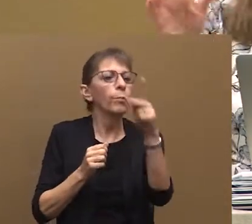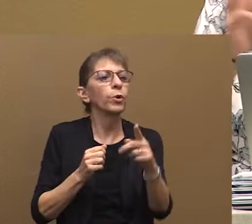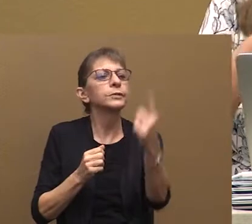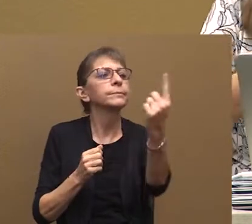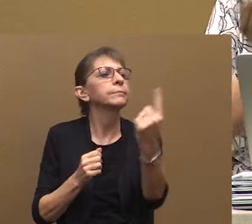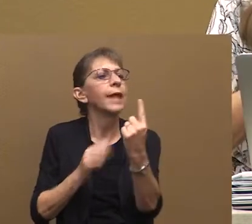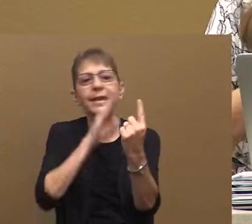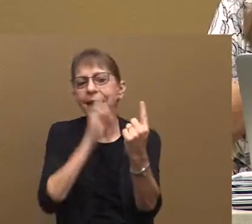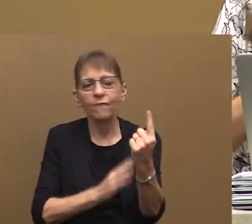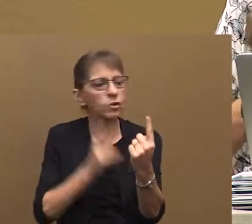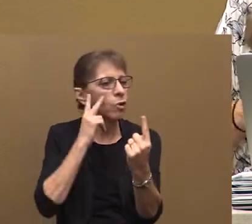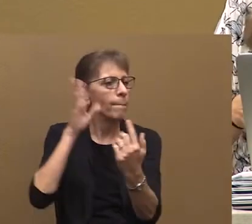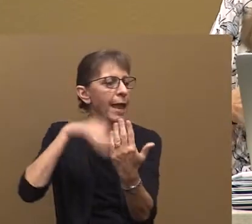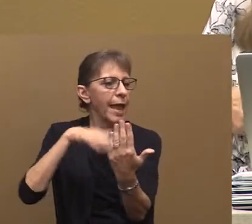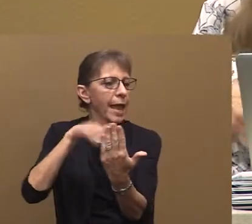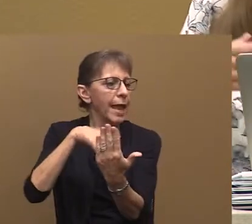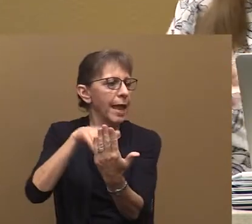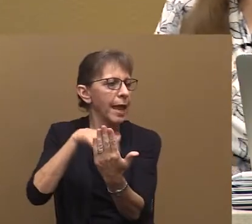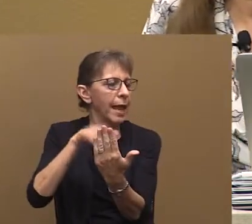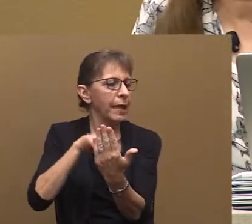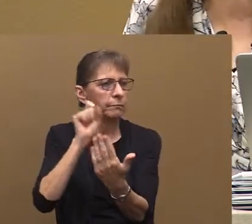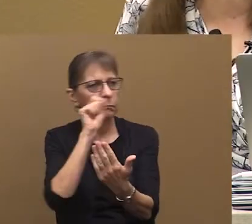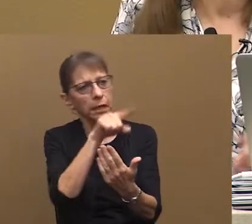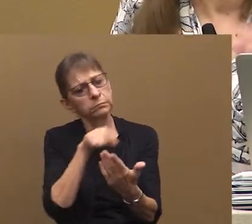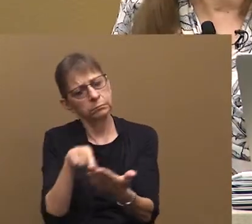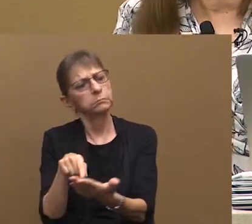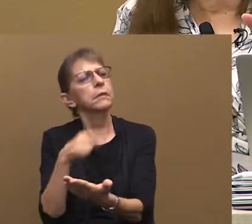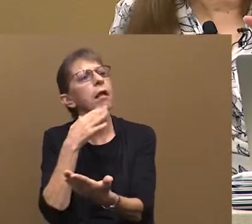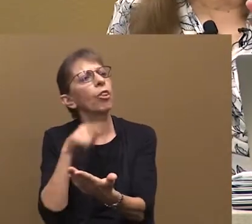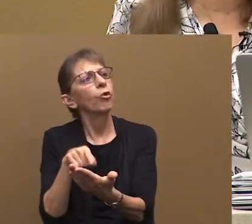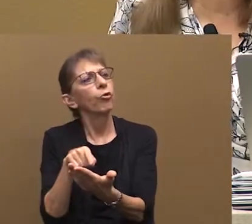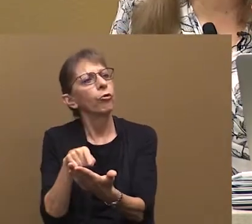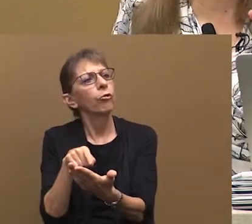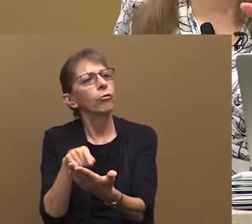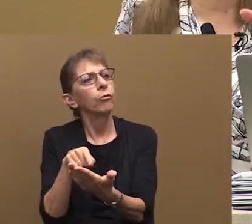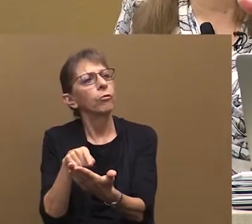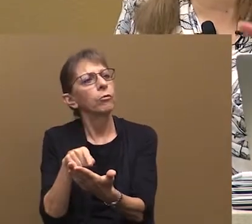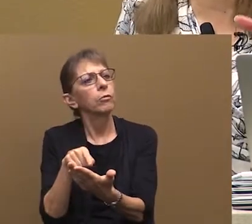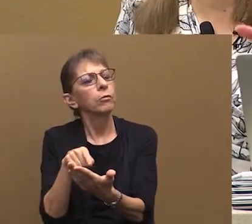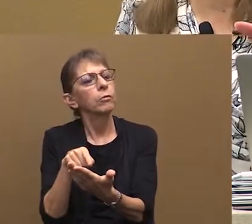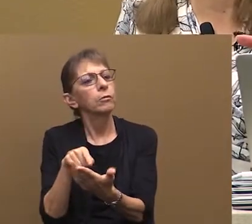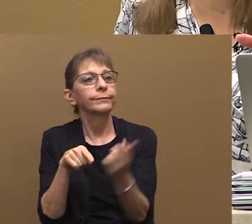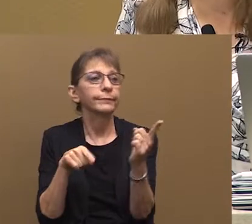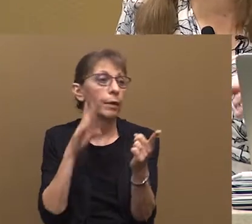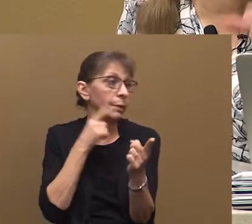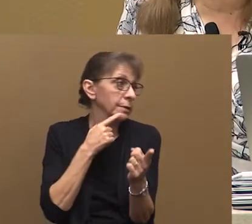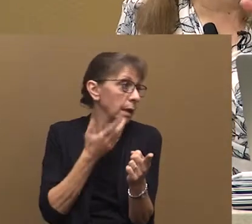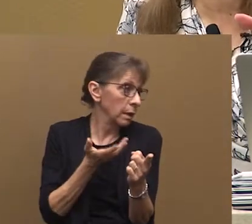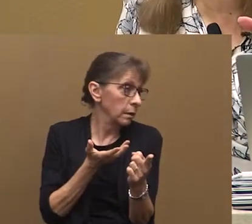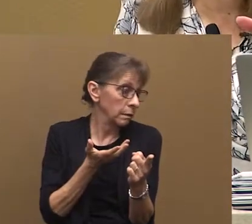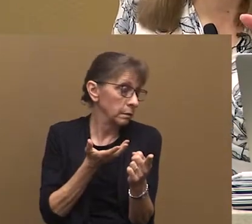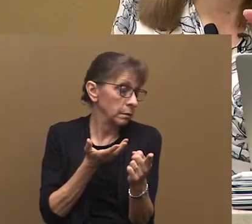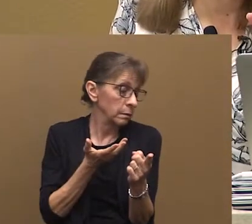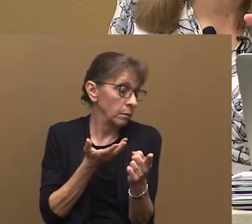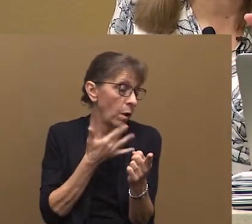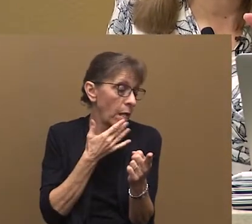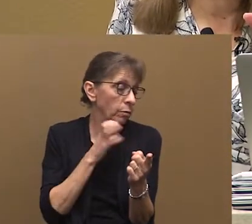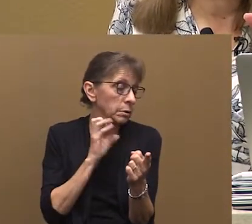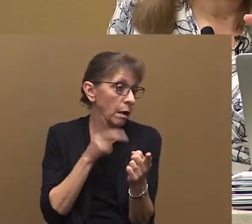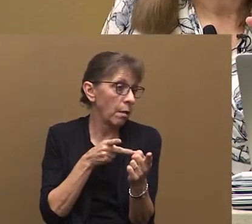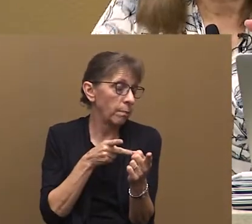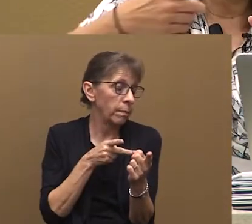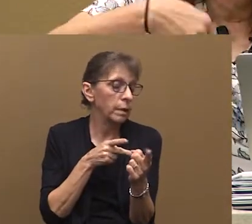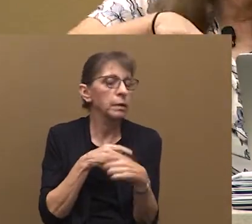walk in that didn't see the painting and ask, what are they going to say? What color is the